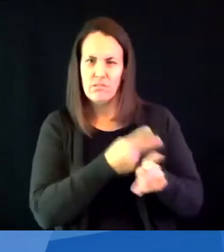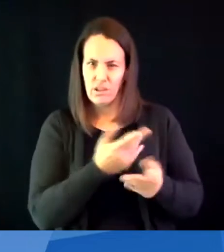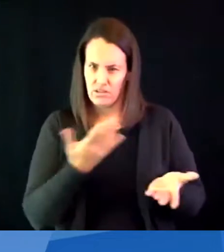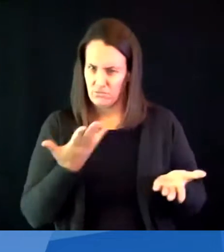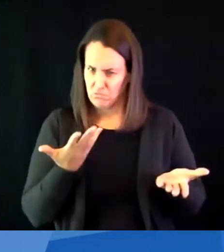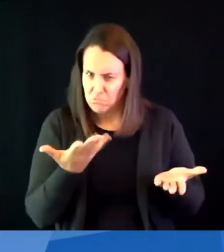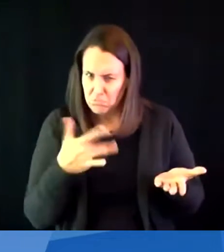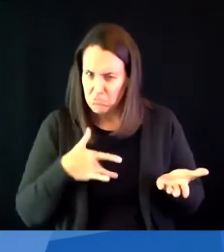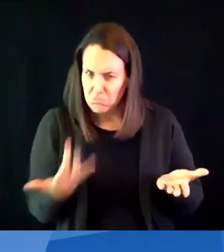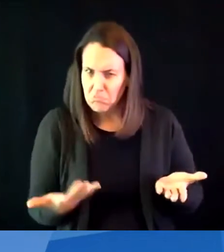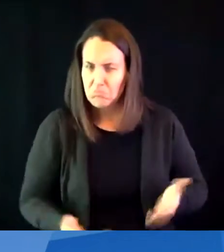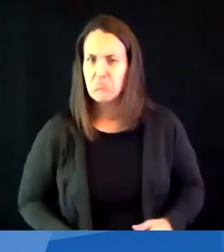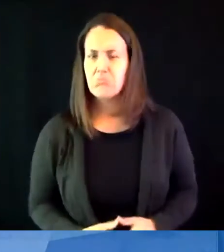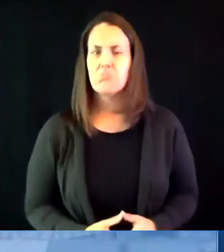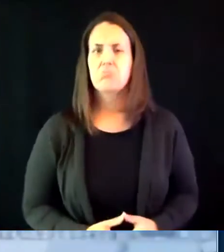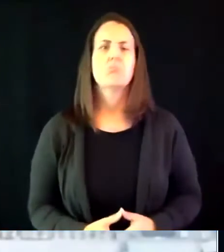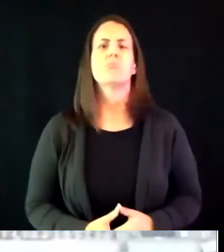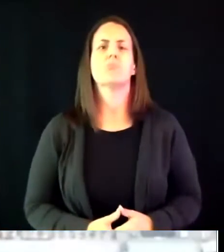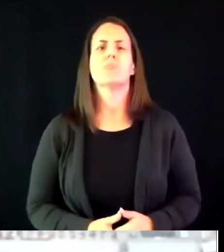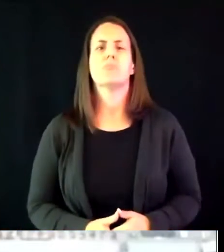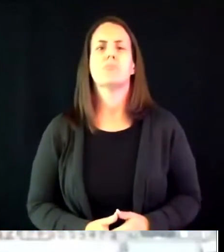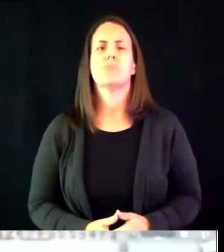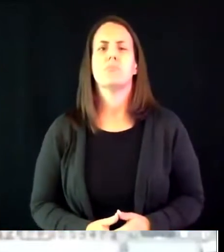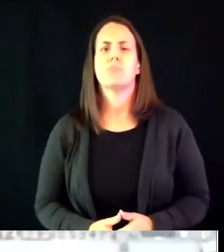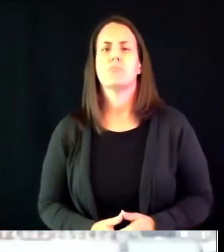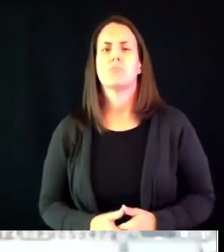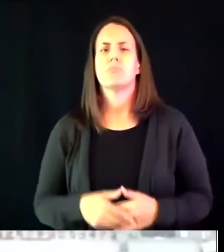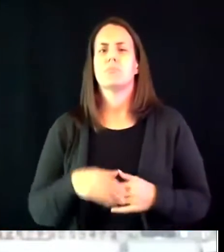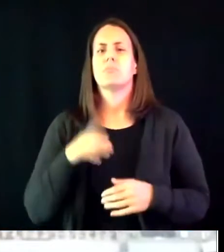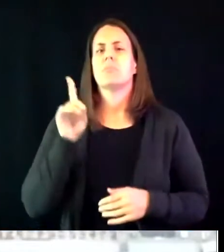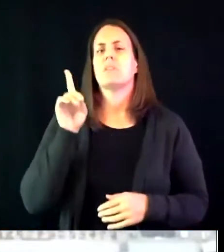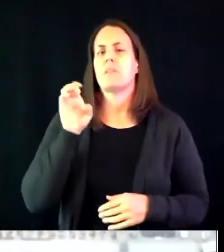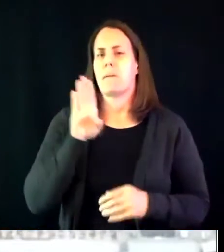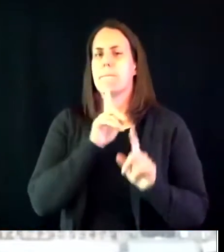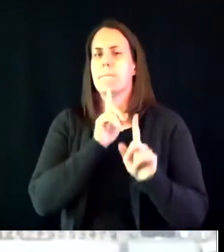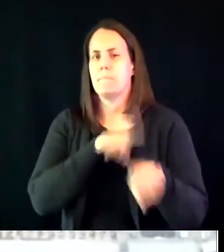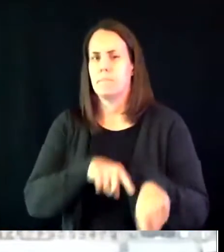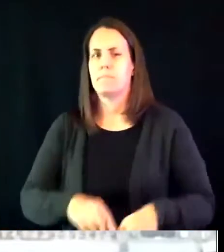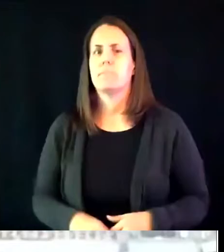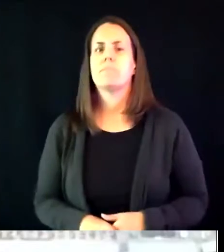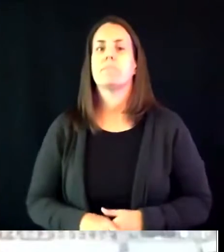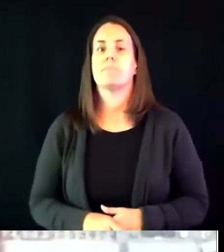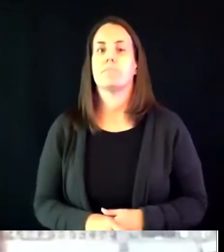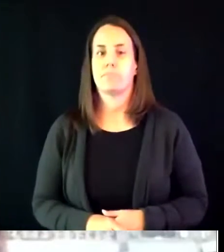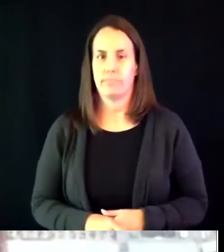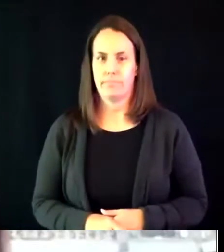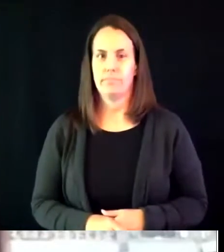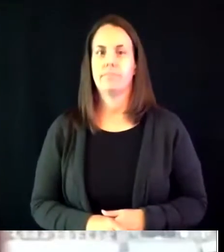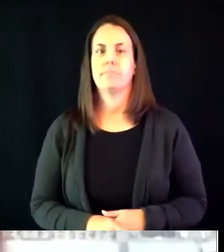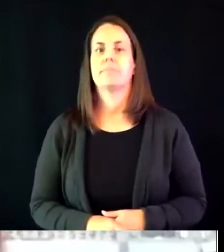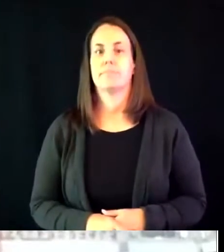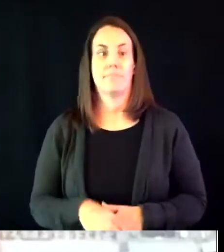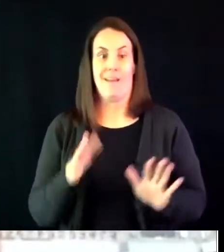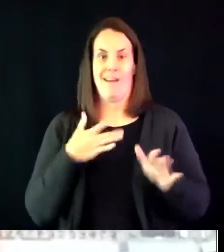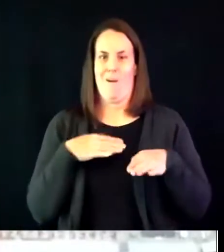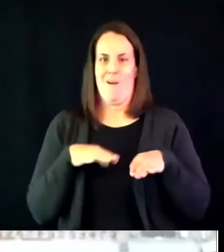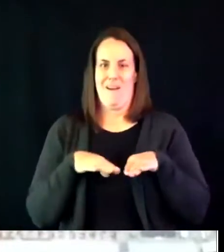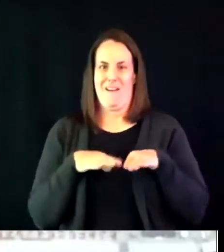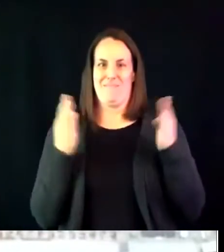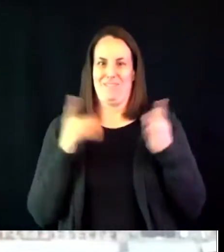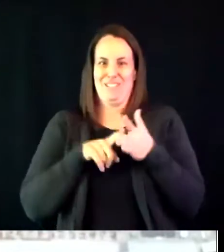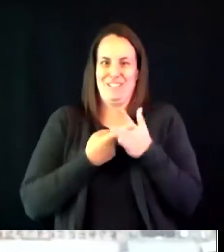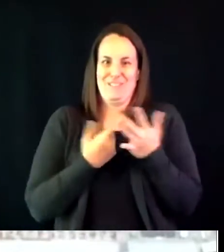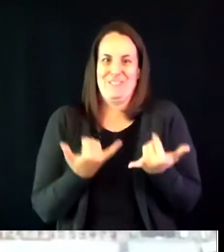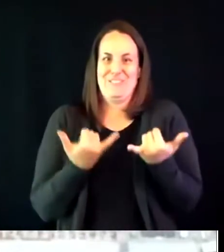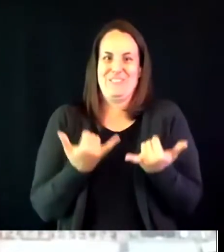Deb? We officially opened today. Right now, I actually, to participate in this briefing, stepped out of a